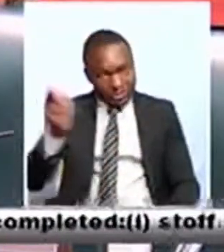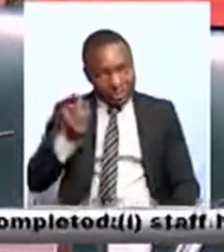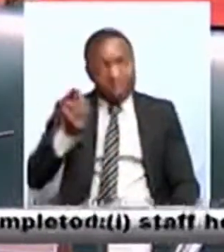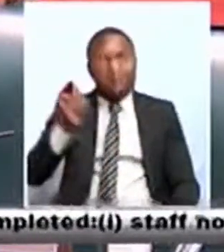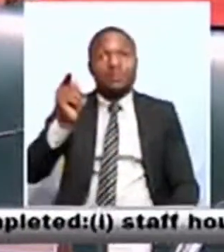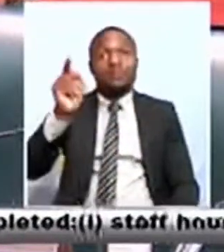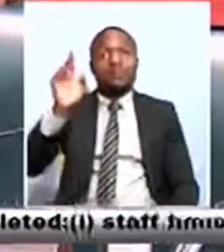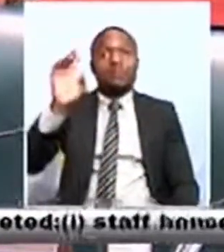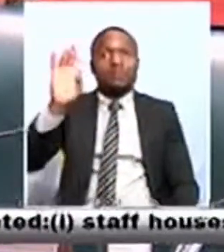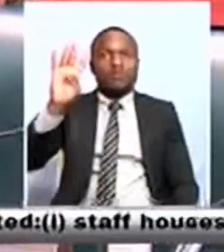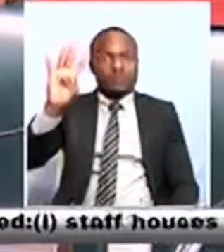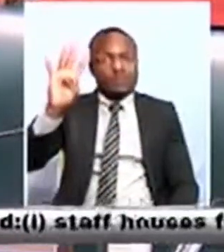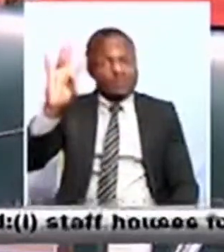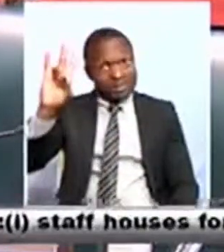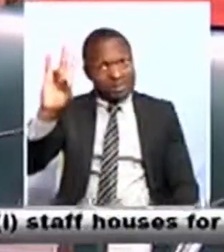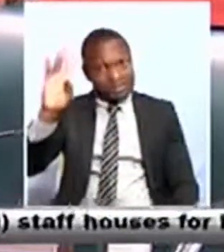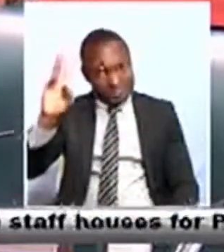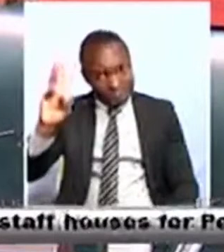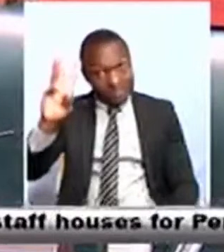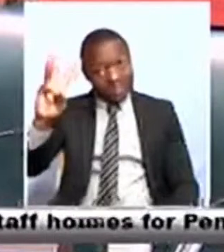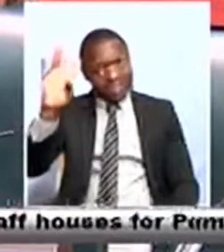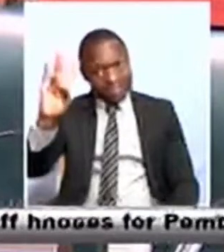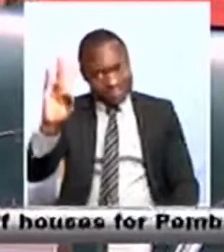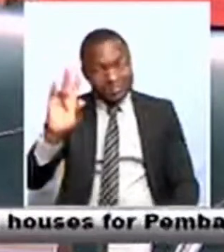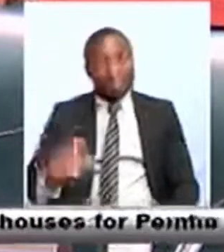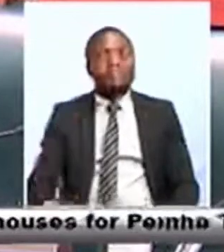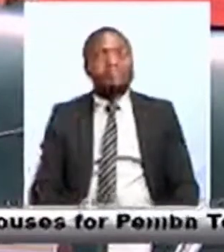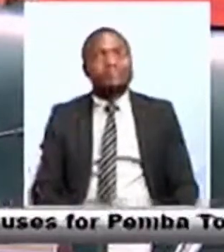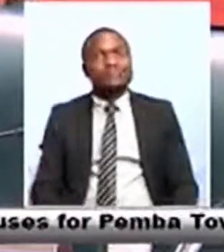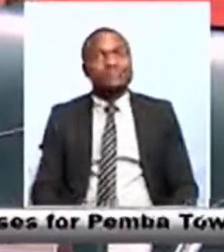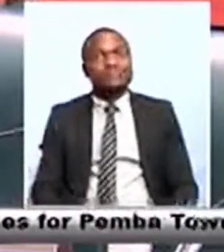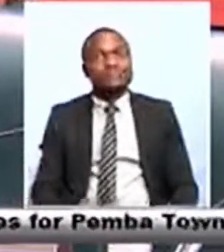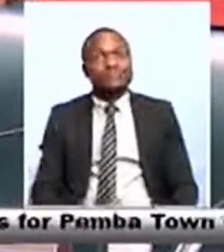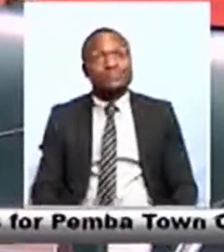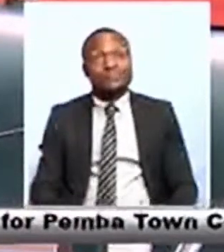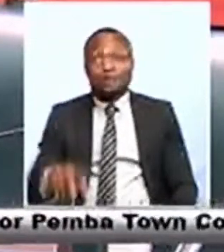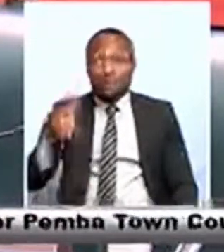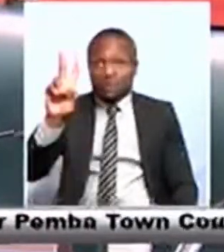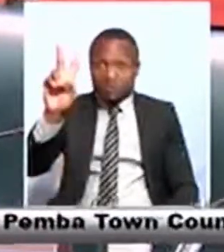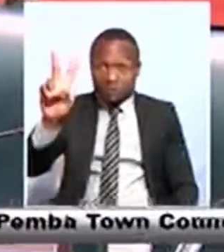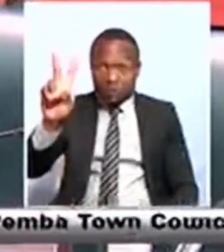690,467. So amount of